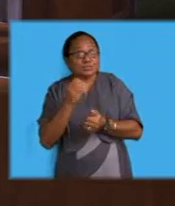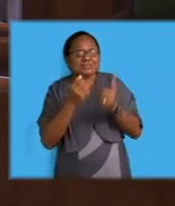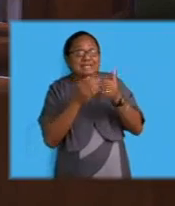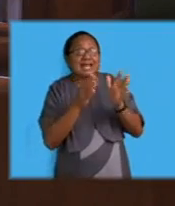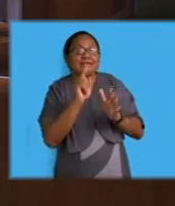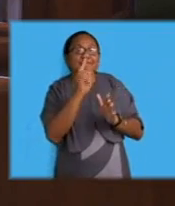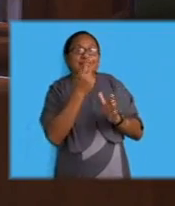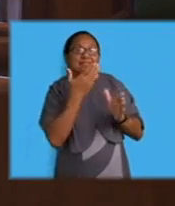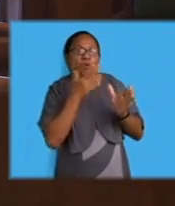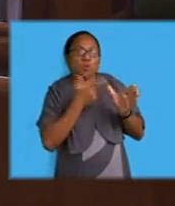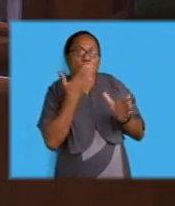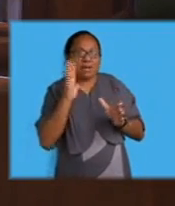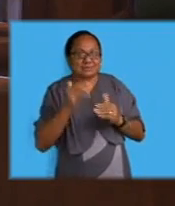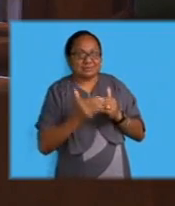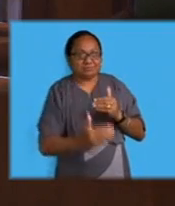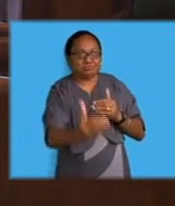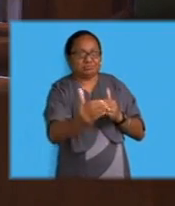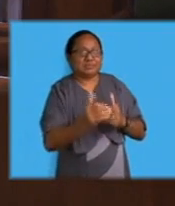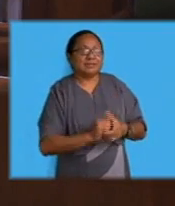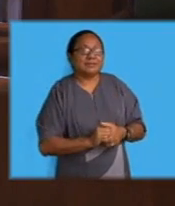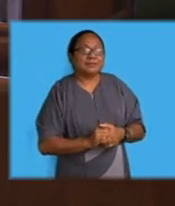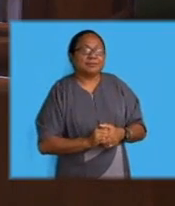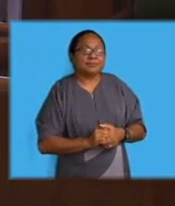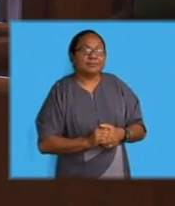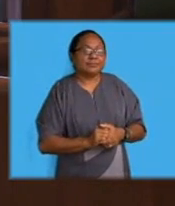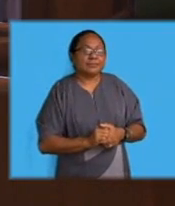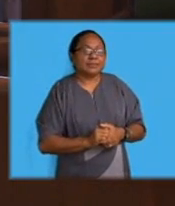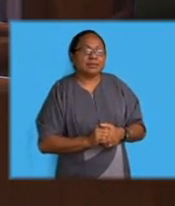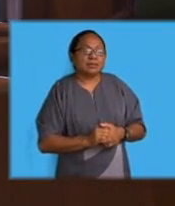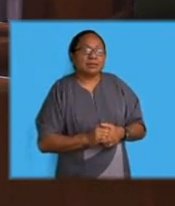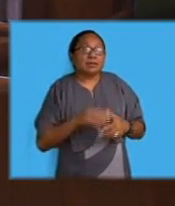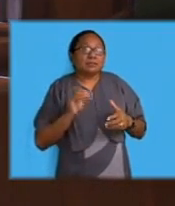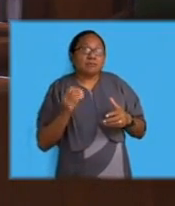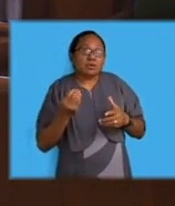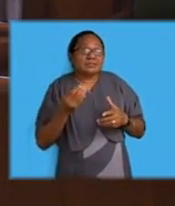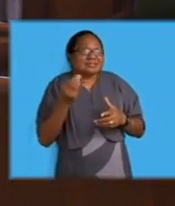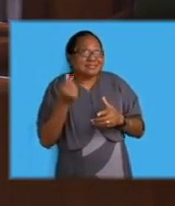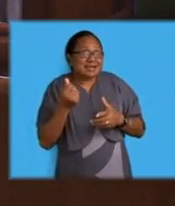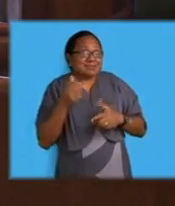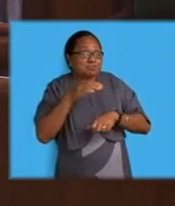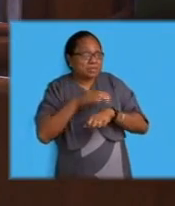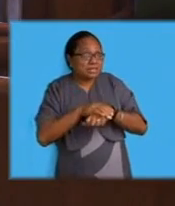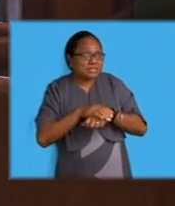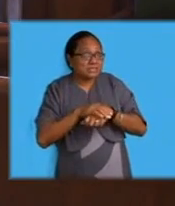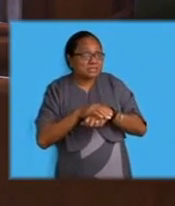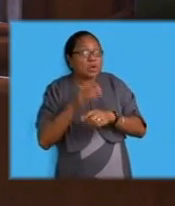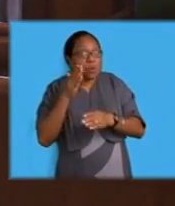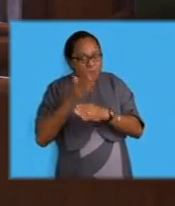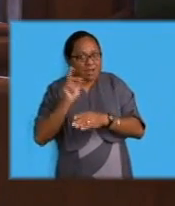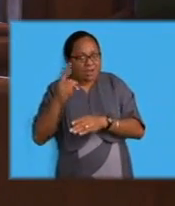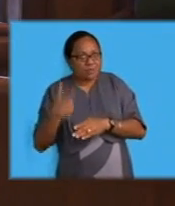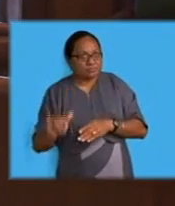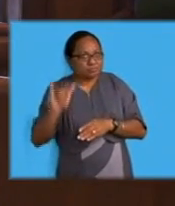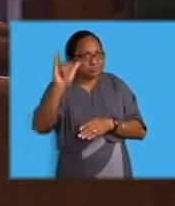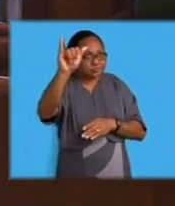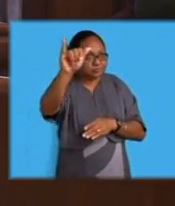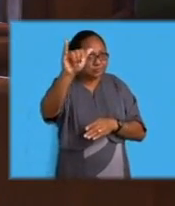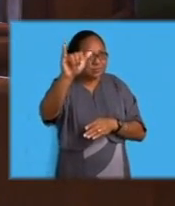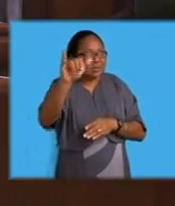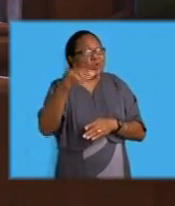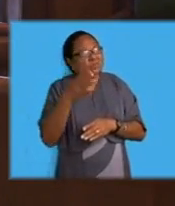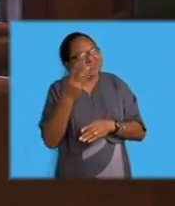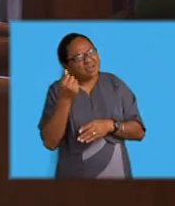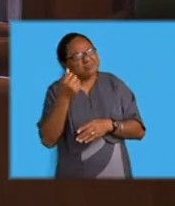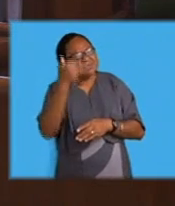It of course means that even though there may be police officers who served without the RFMF and have unfortunately passed